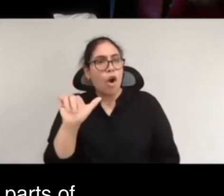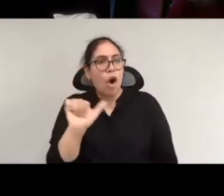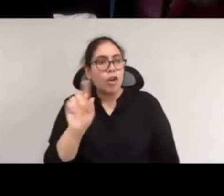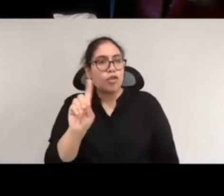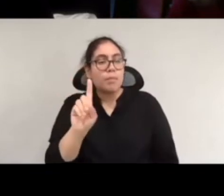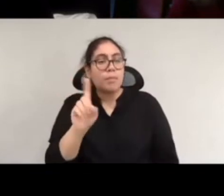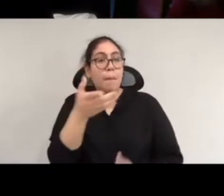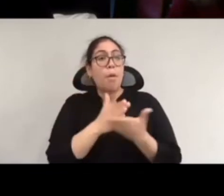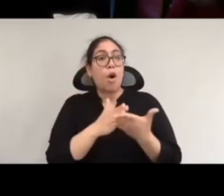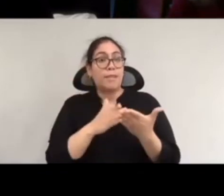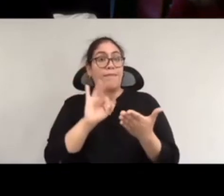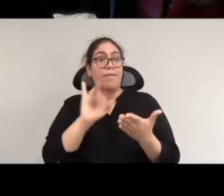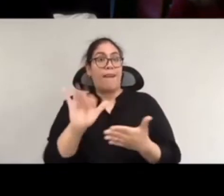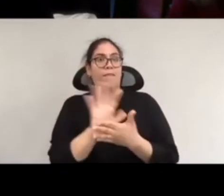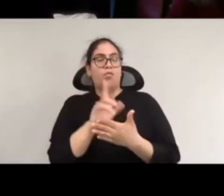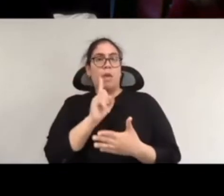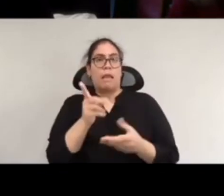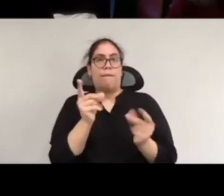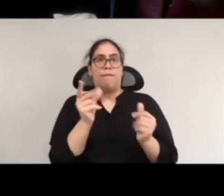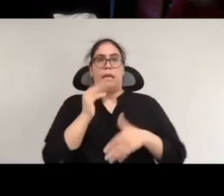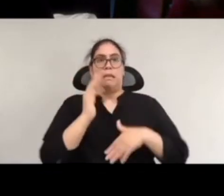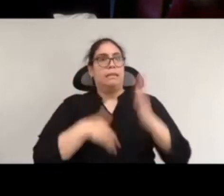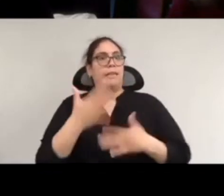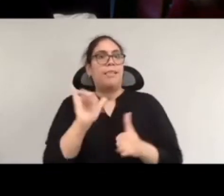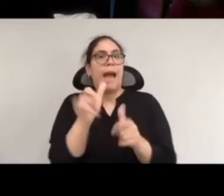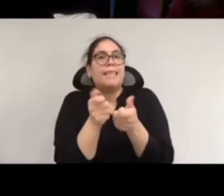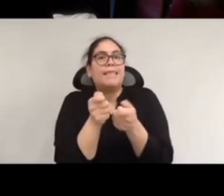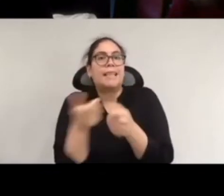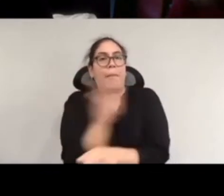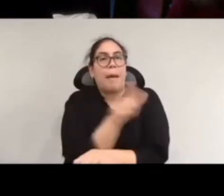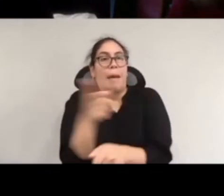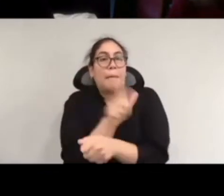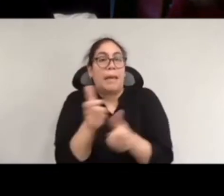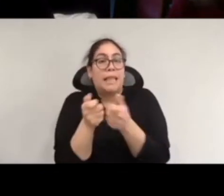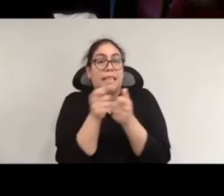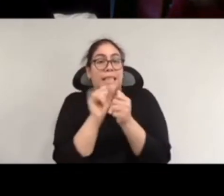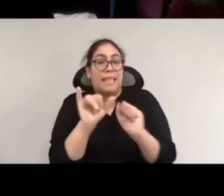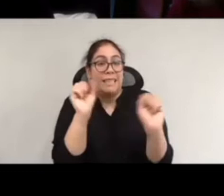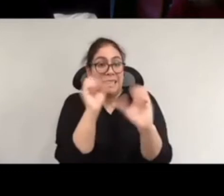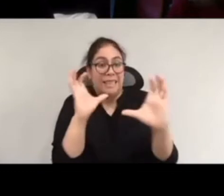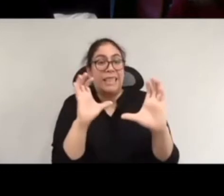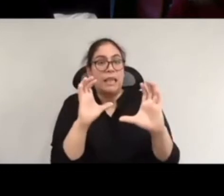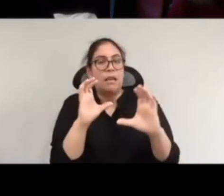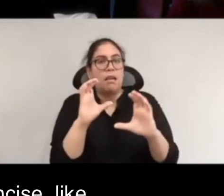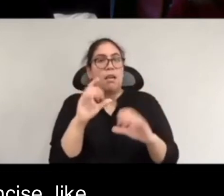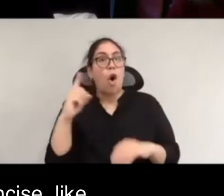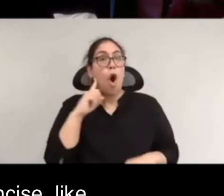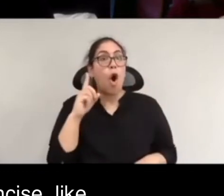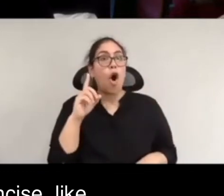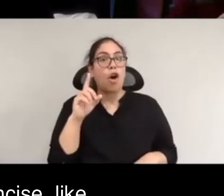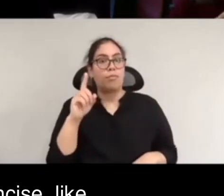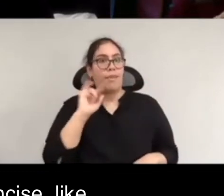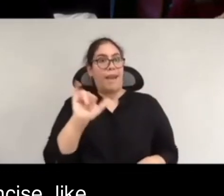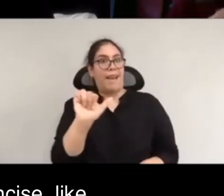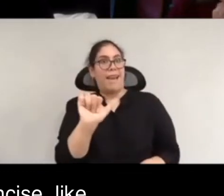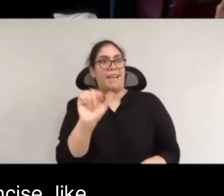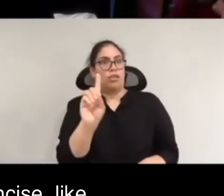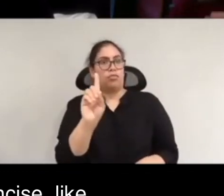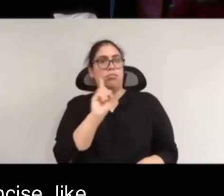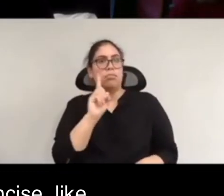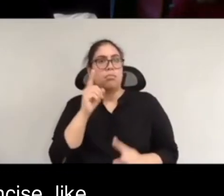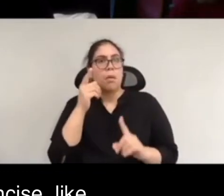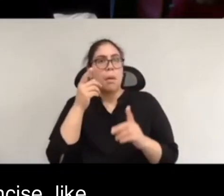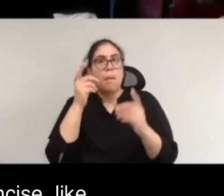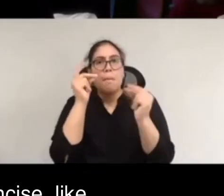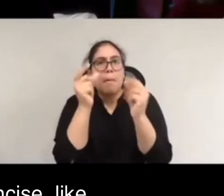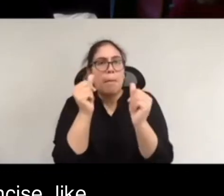where there's this really fast-paced texting scene, and the audio description is so on point in such a concise, like condensed